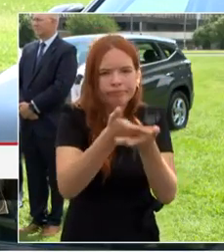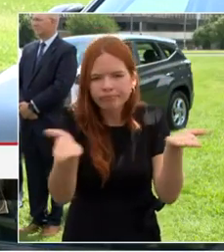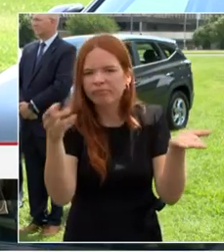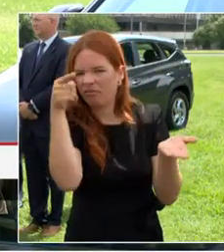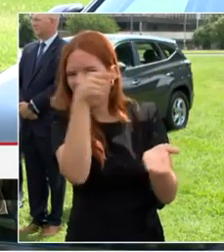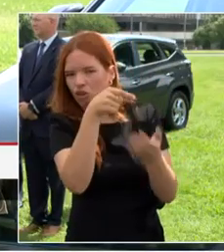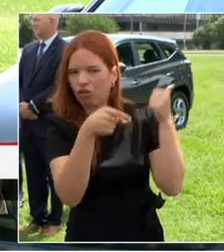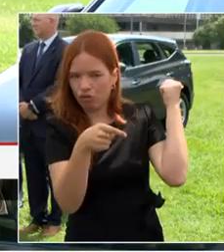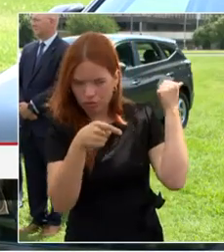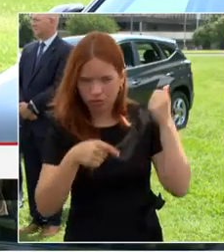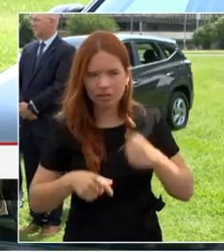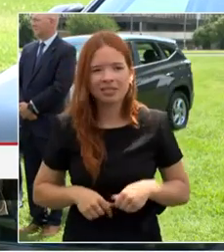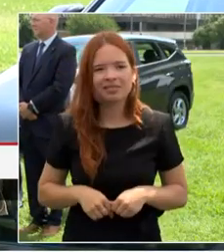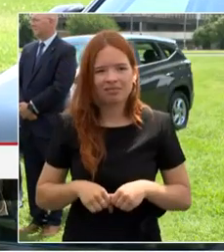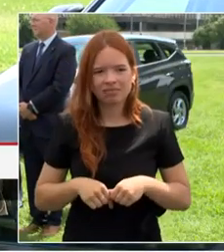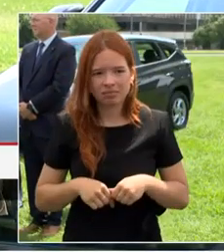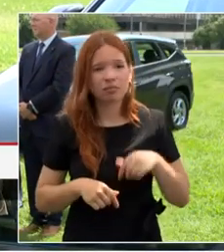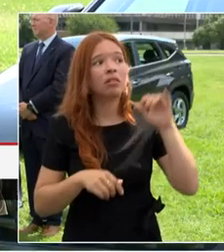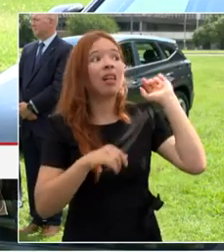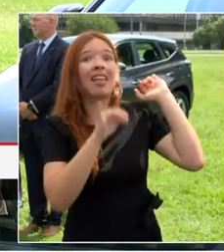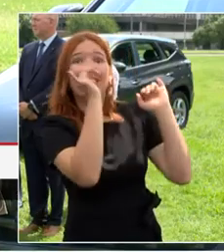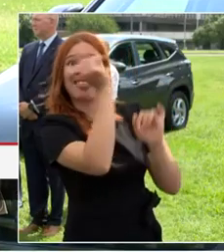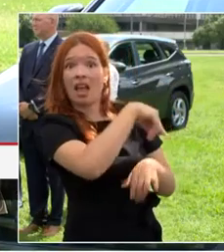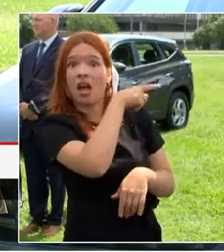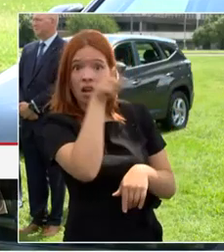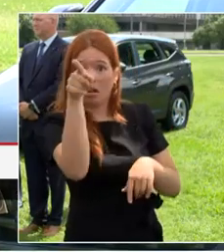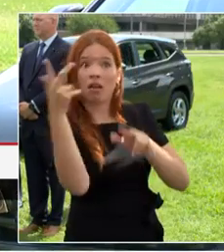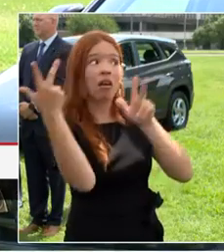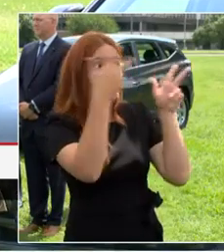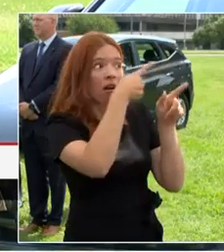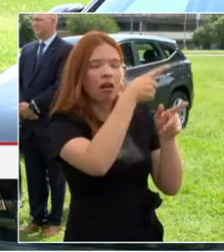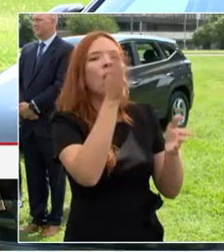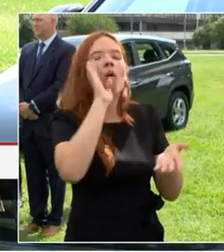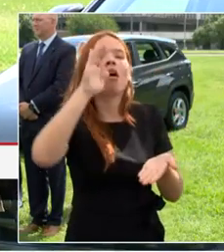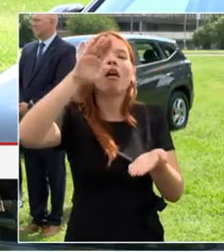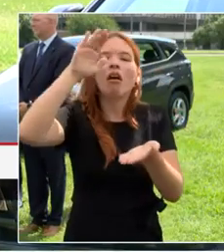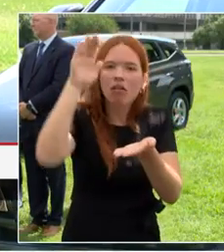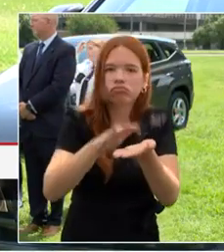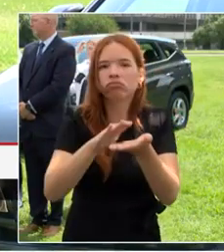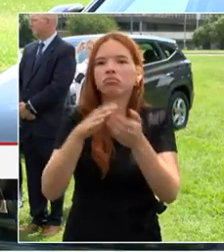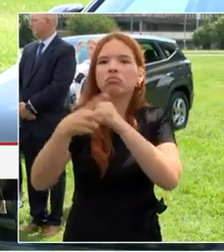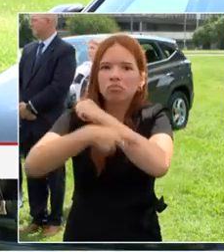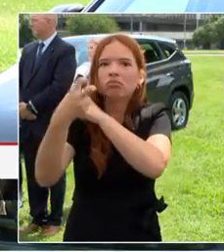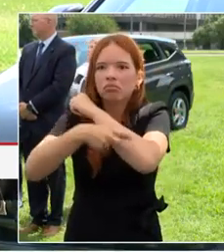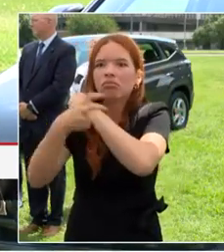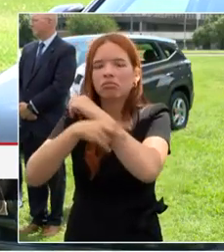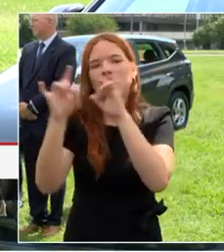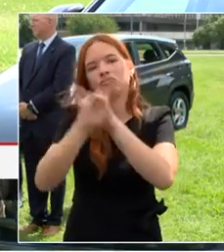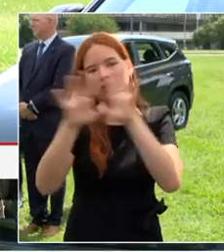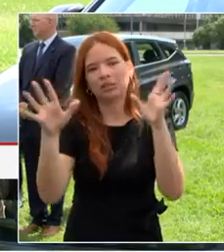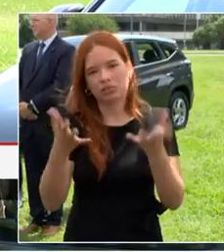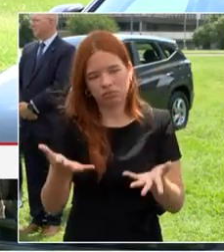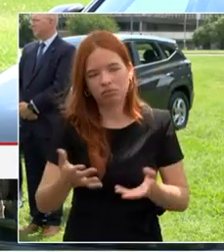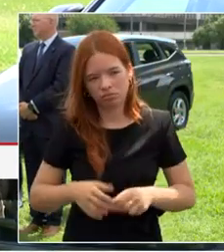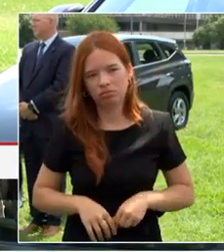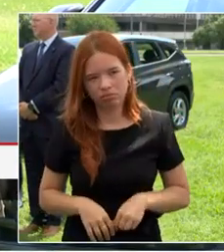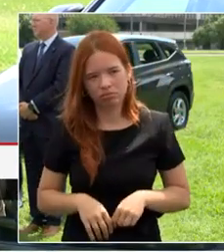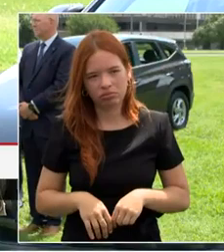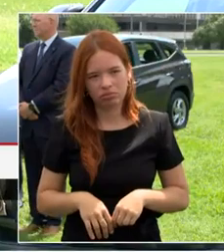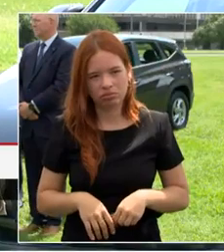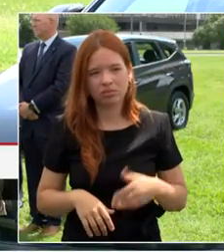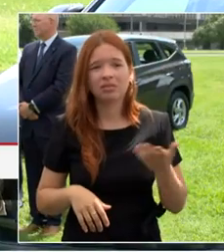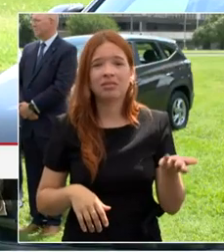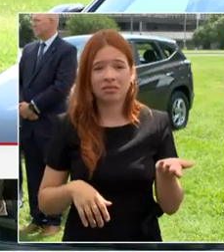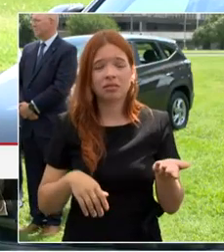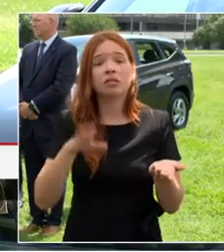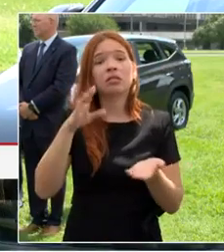seen over the past few years. Last week, I signed the Prioritizing Public